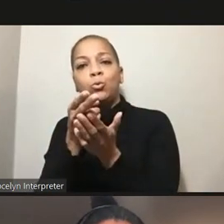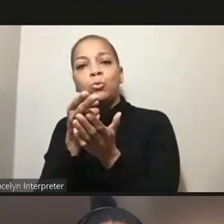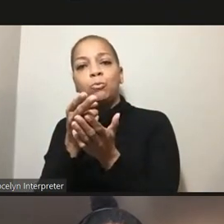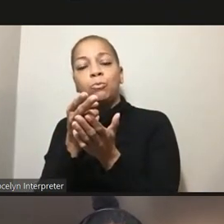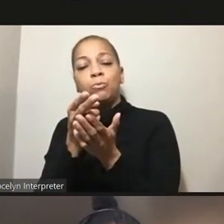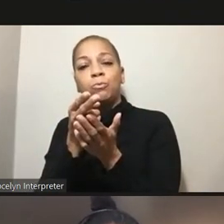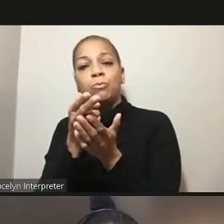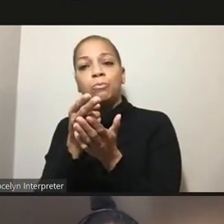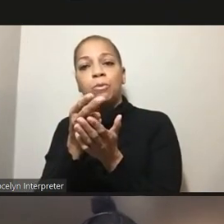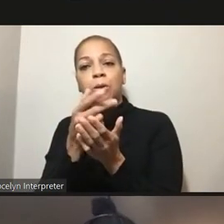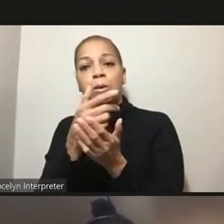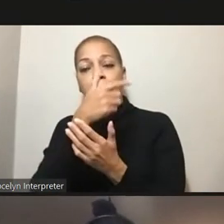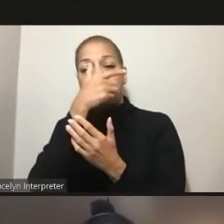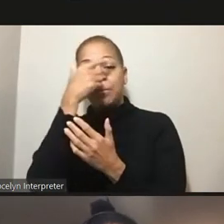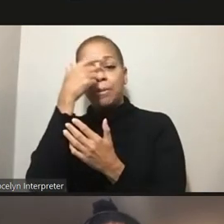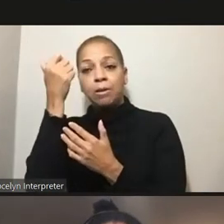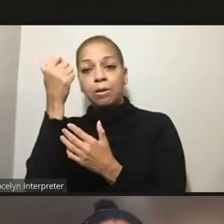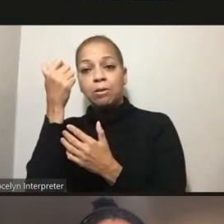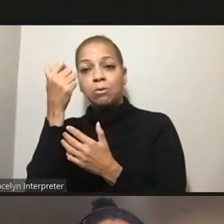because of what art gave me